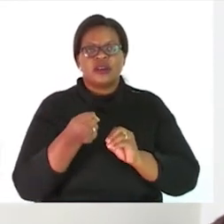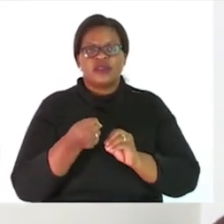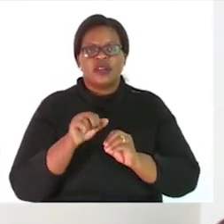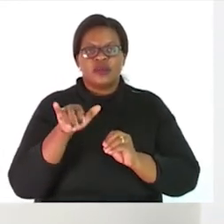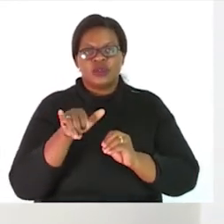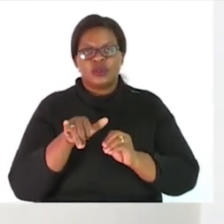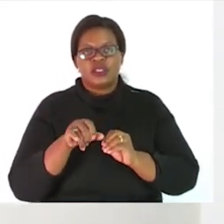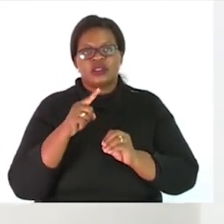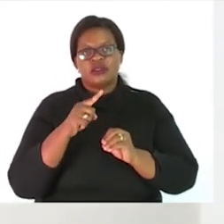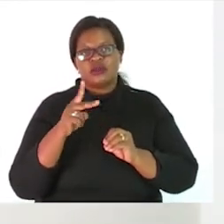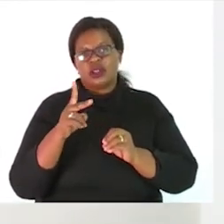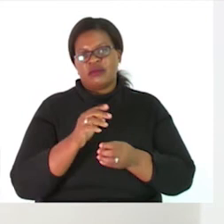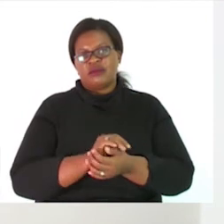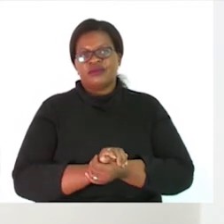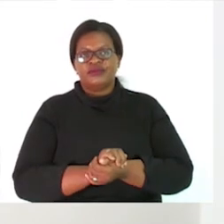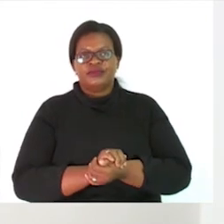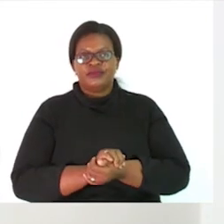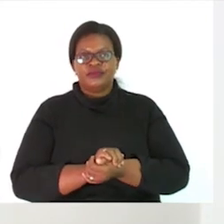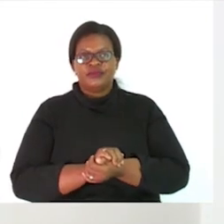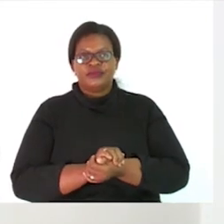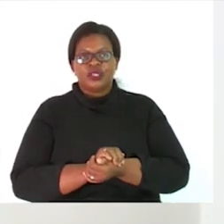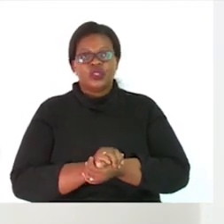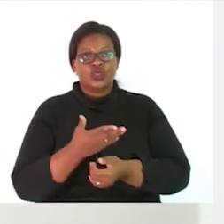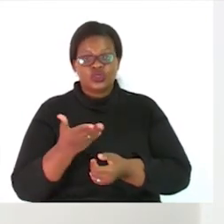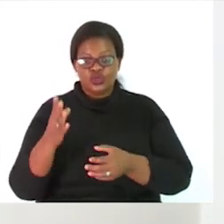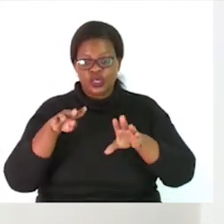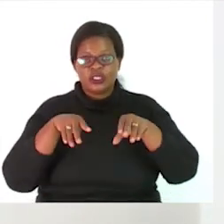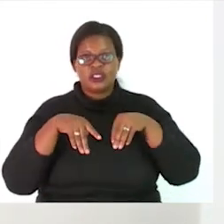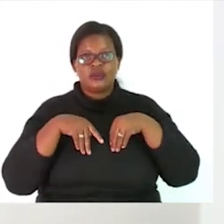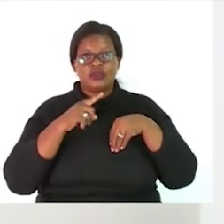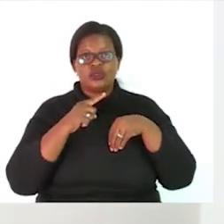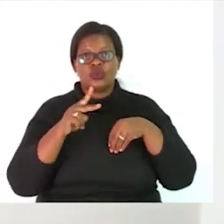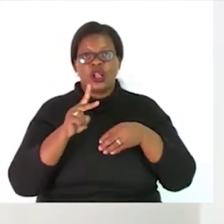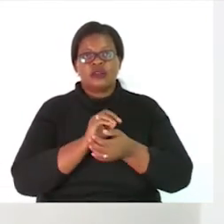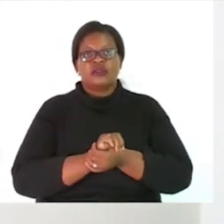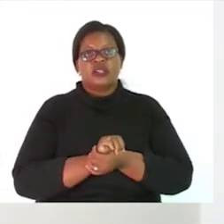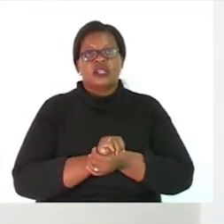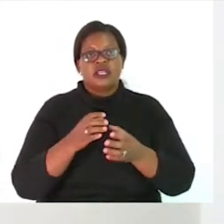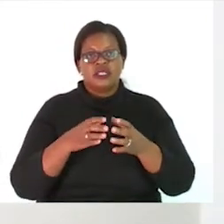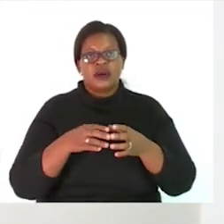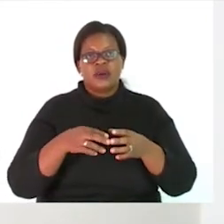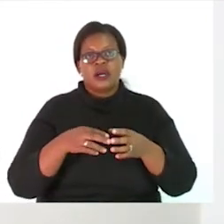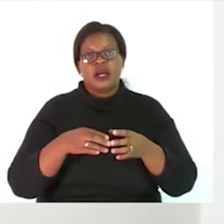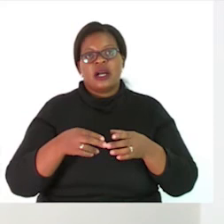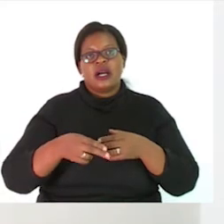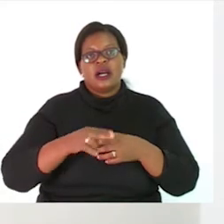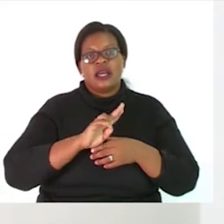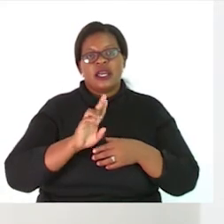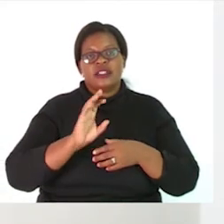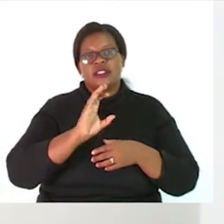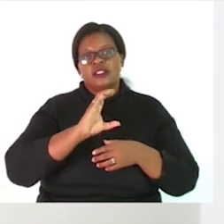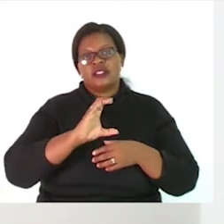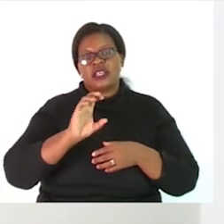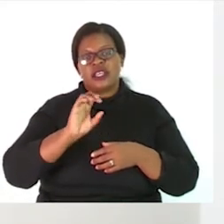one? 12. So do you agree that 12 is our highest common